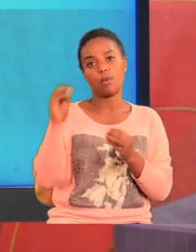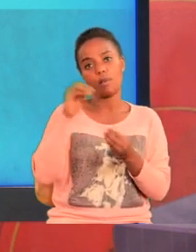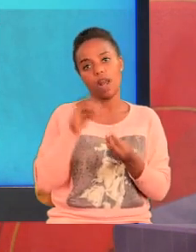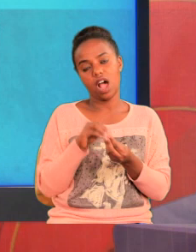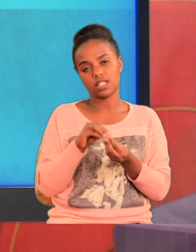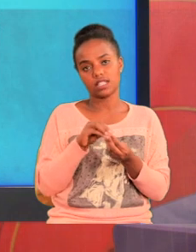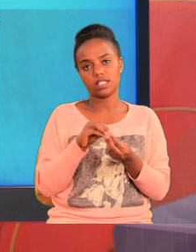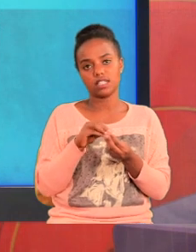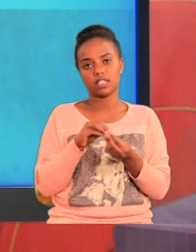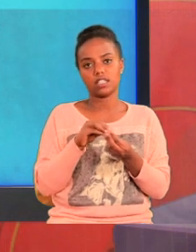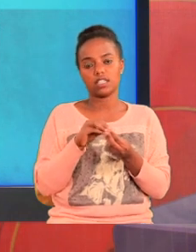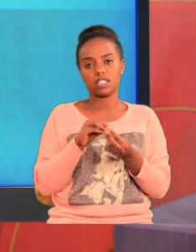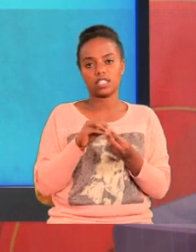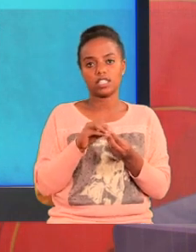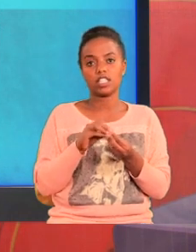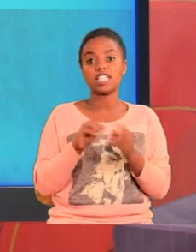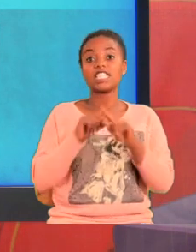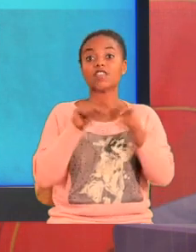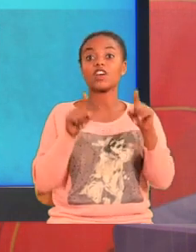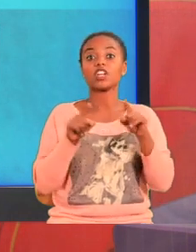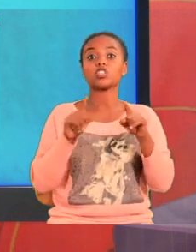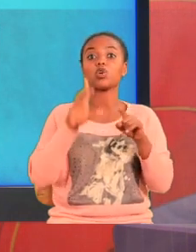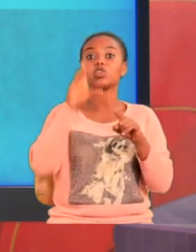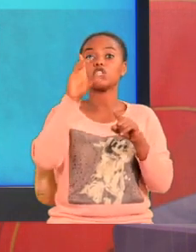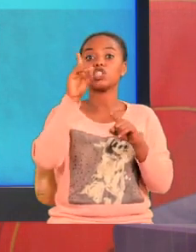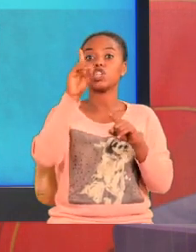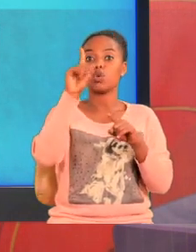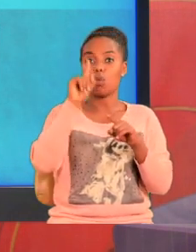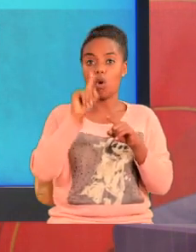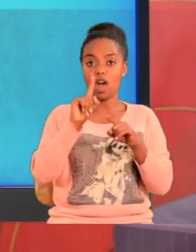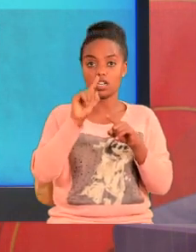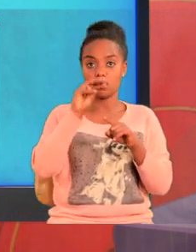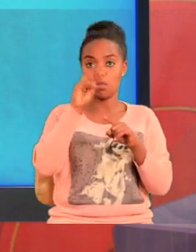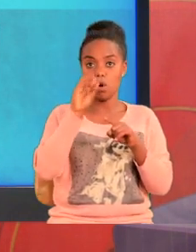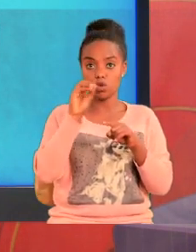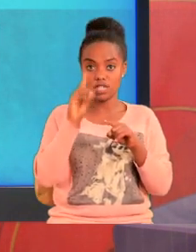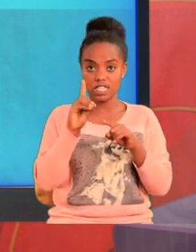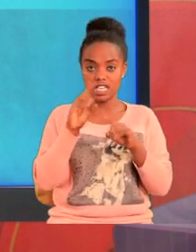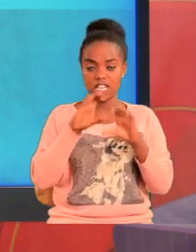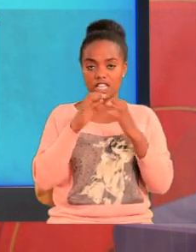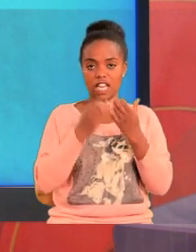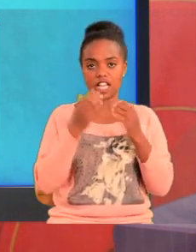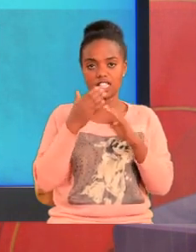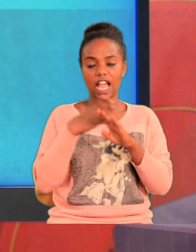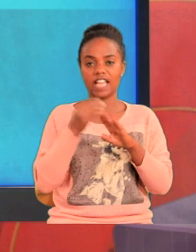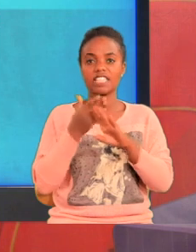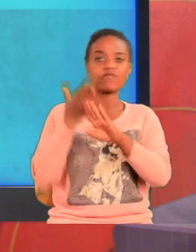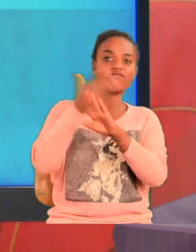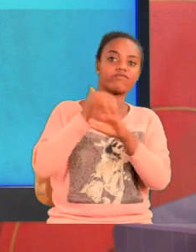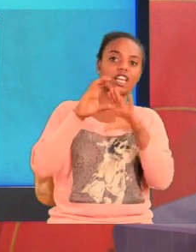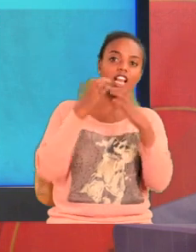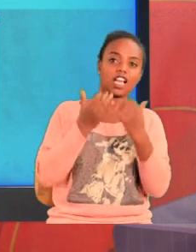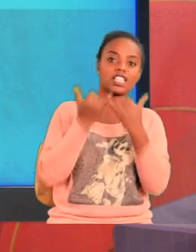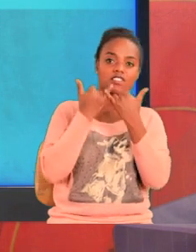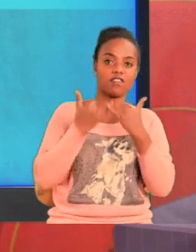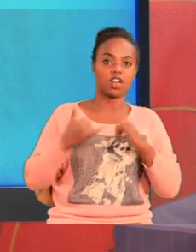plus it is the difference between the frequency of the modal class and the preceding class divided